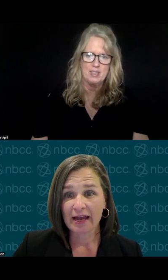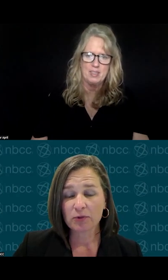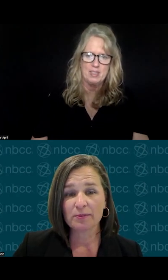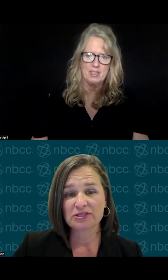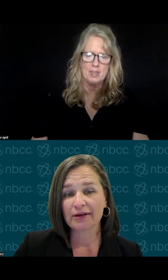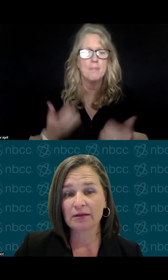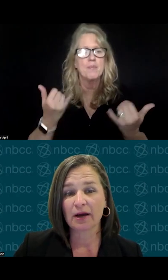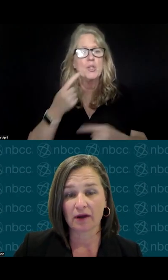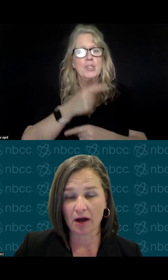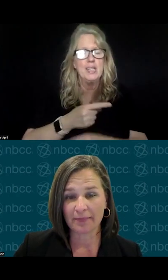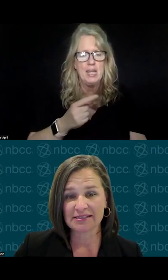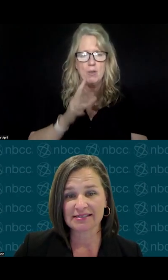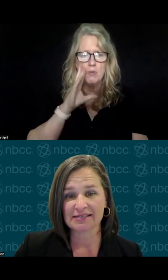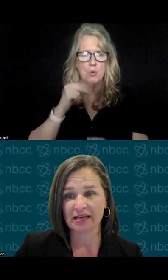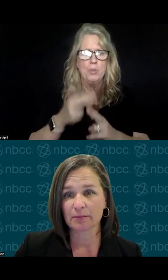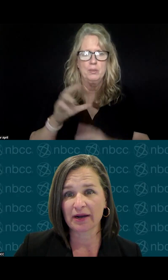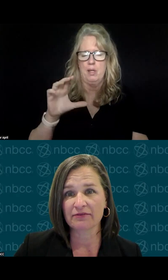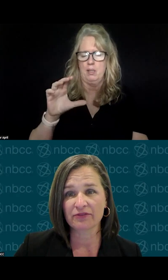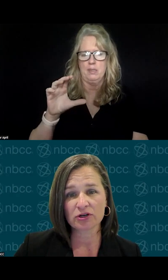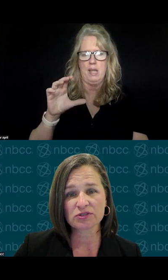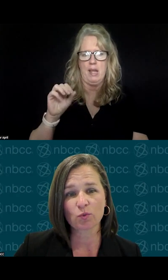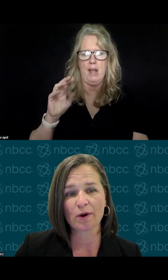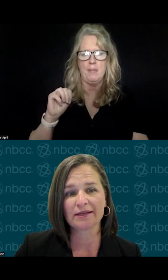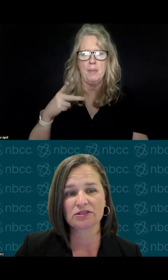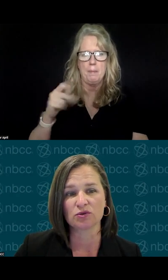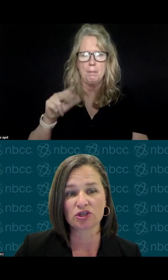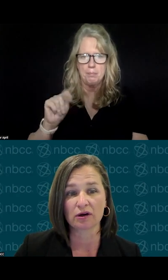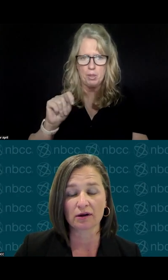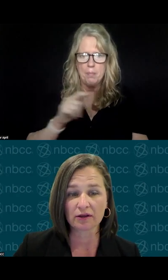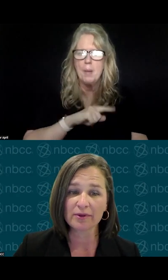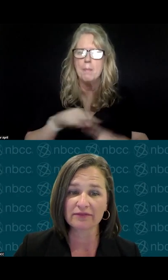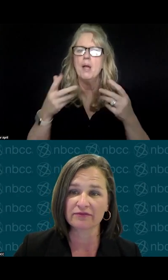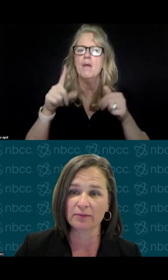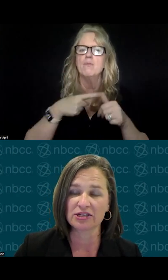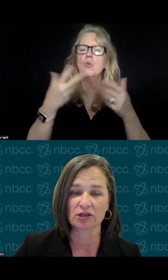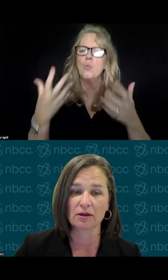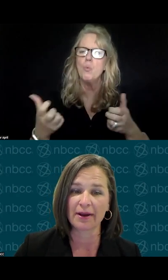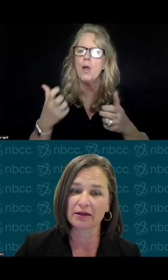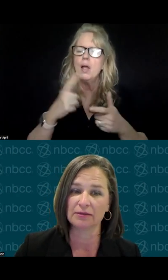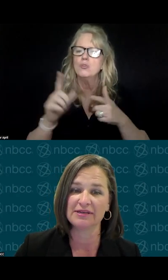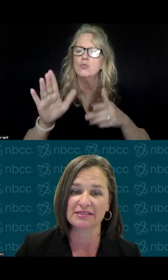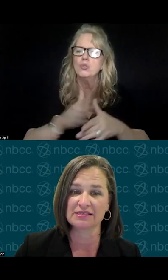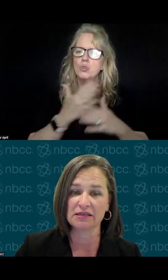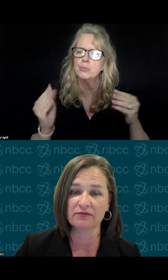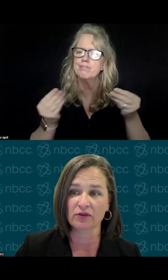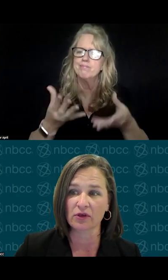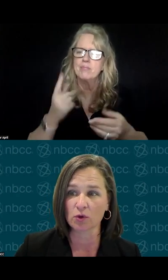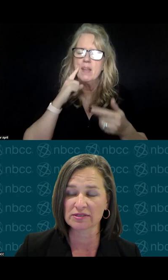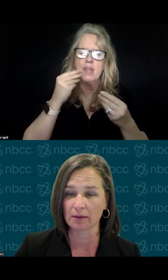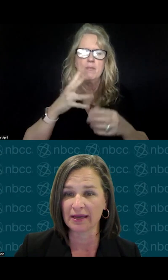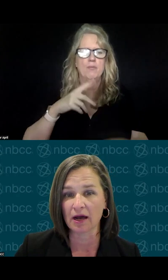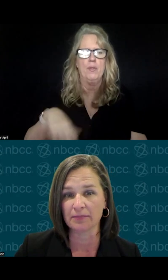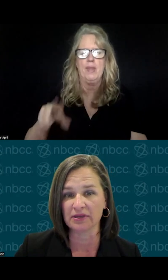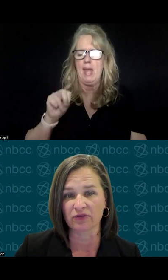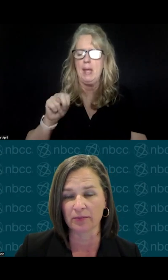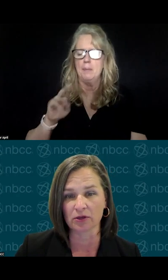Today, I am going to be talking about the compact, as I said, but I first wanted to share a little bit of information about NBCC for those that